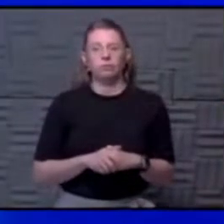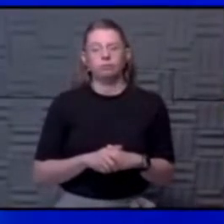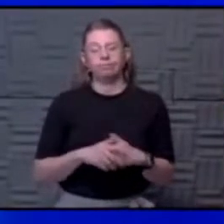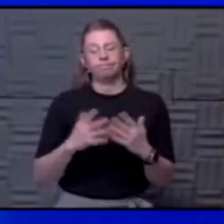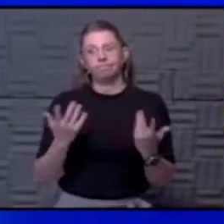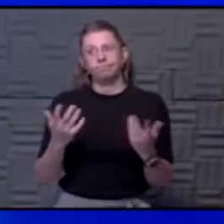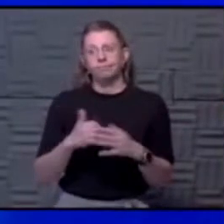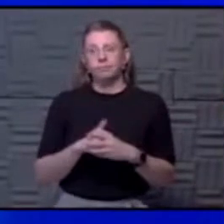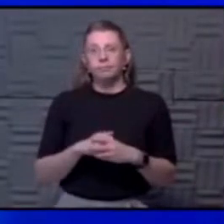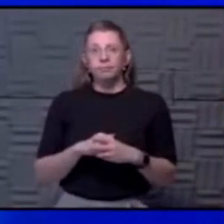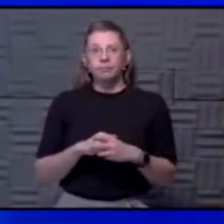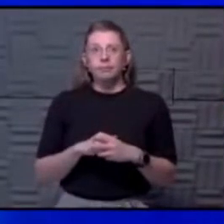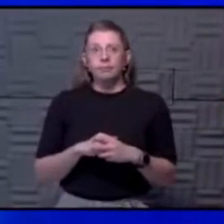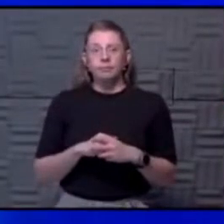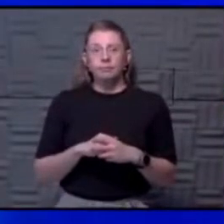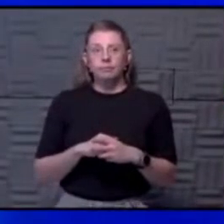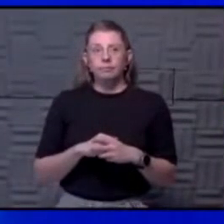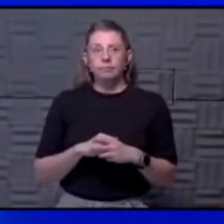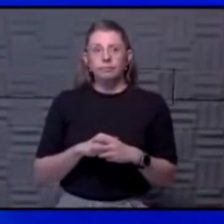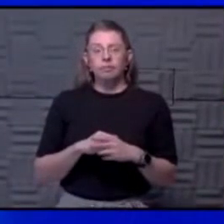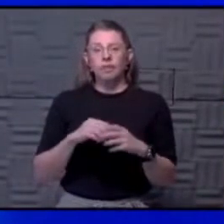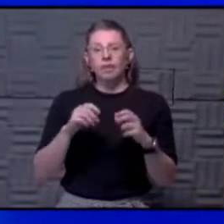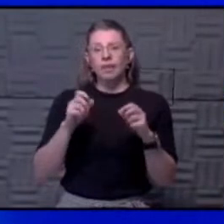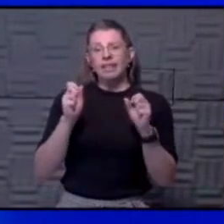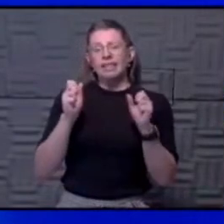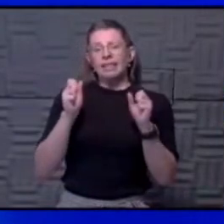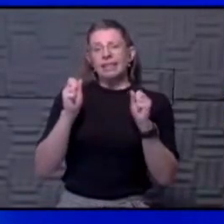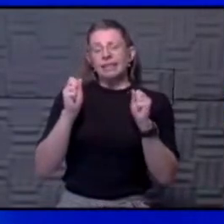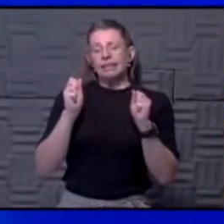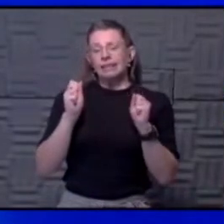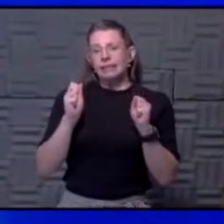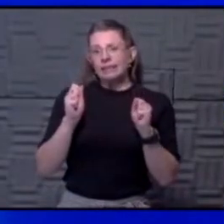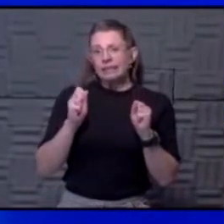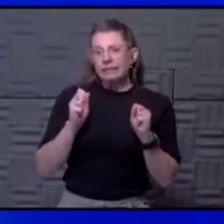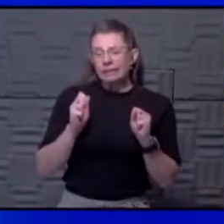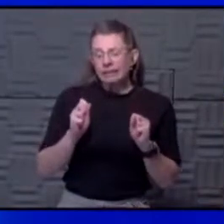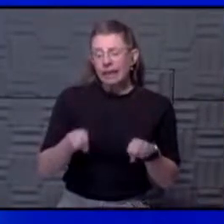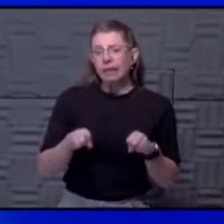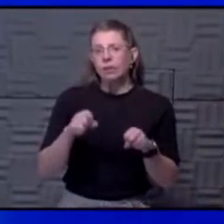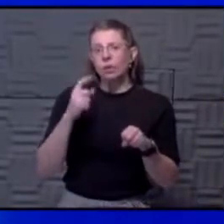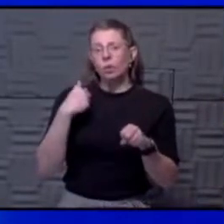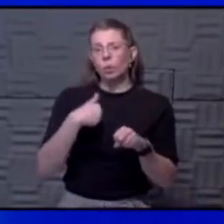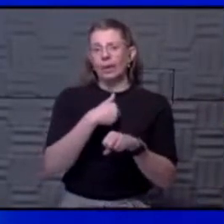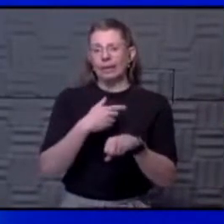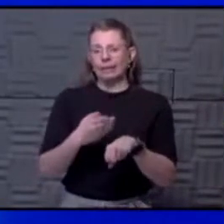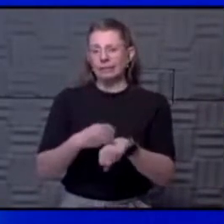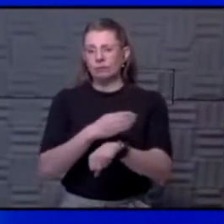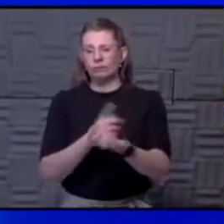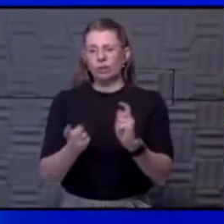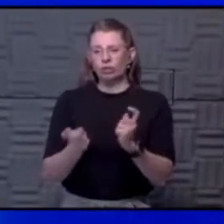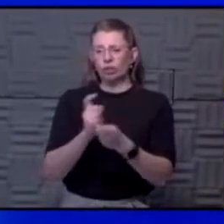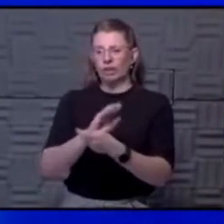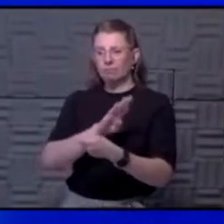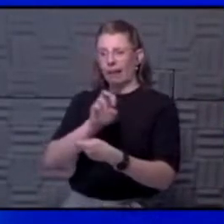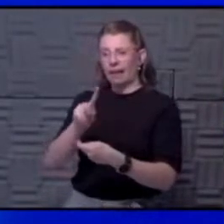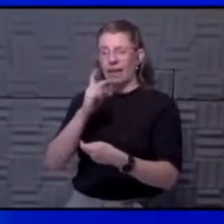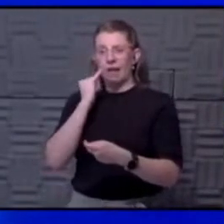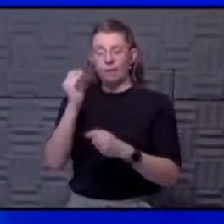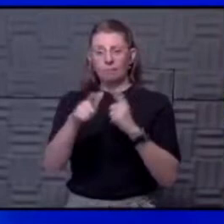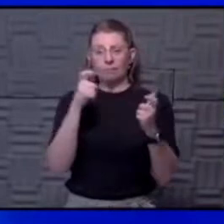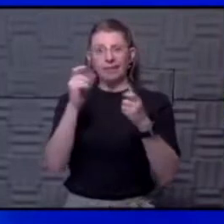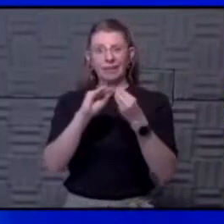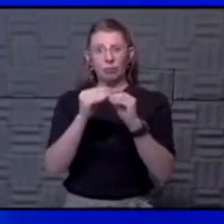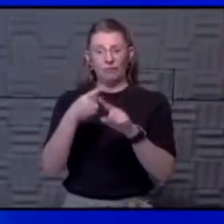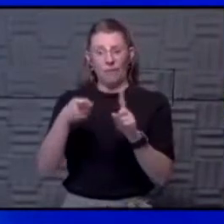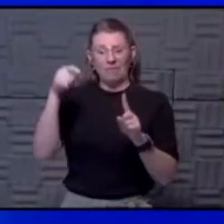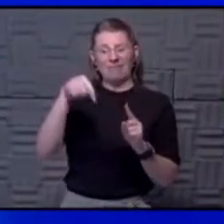better phrase, cat be put back in the bag after the announcement yesterday? If we get some sort of huge numbers from this, and